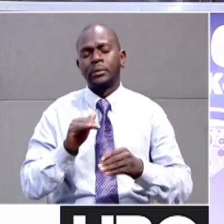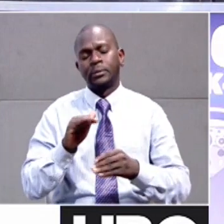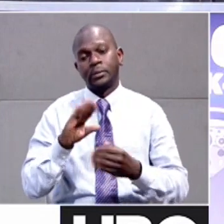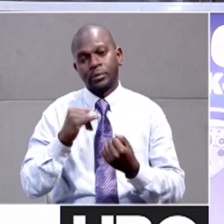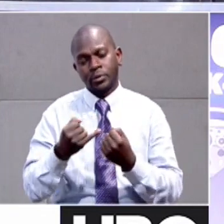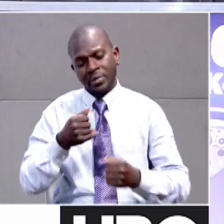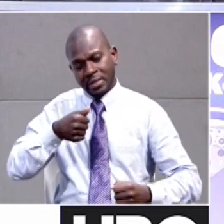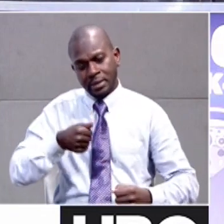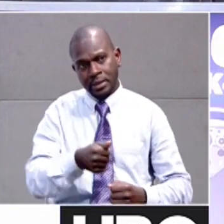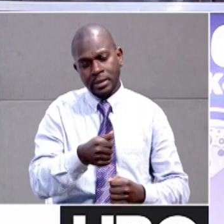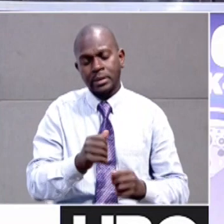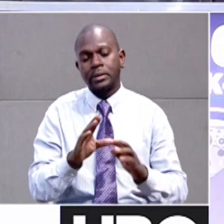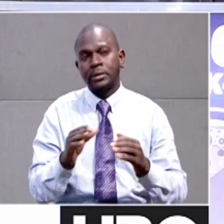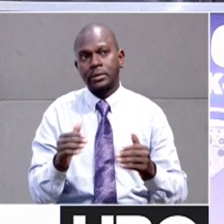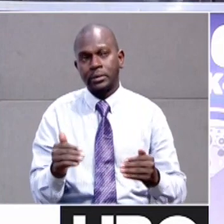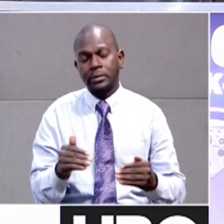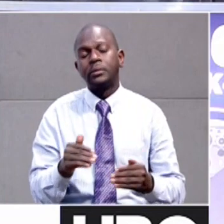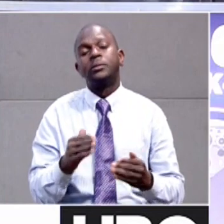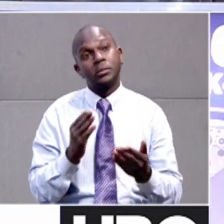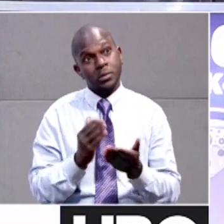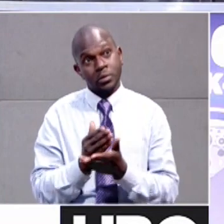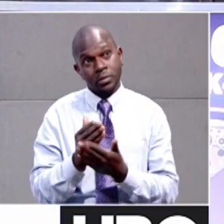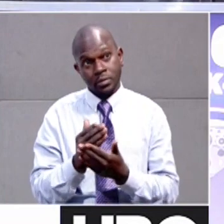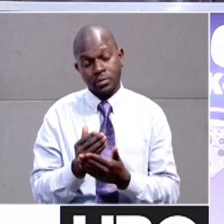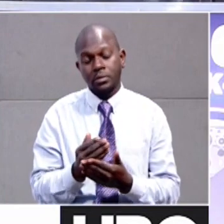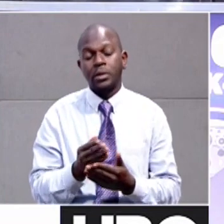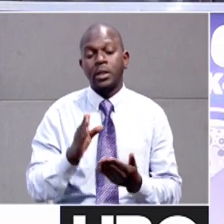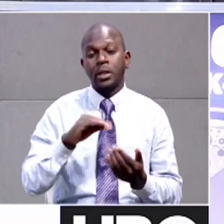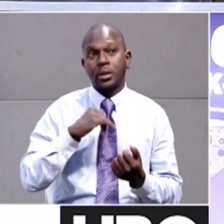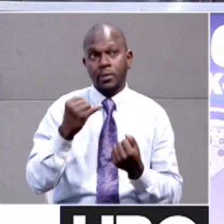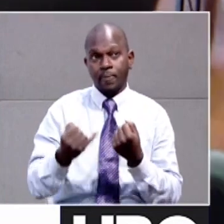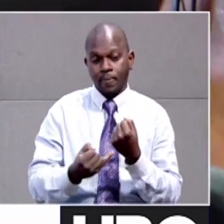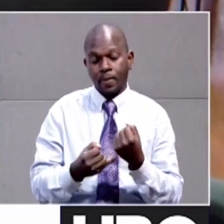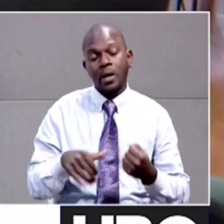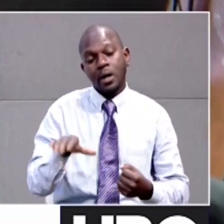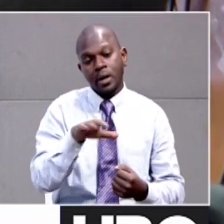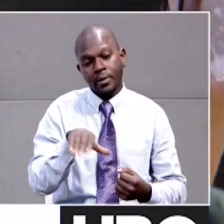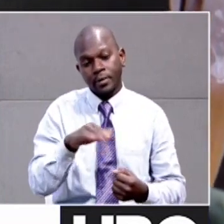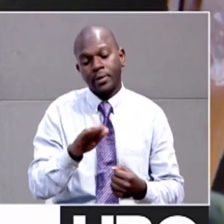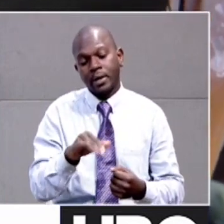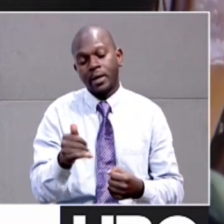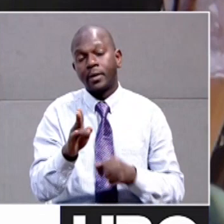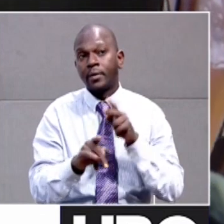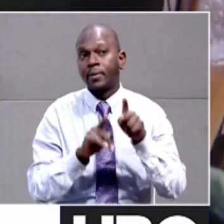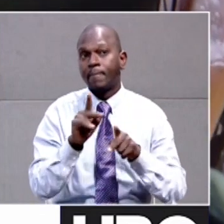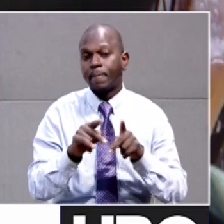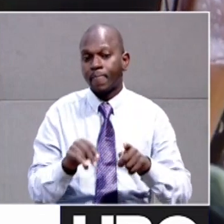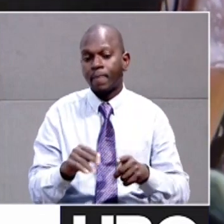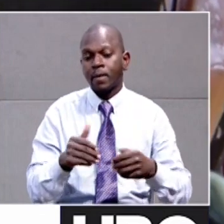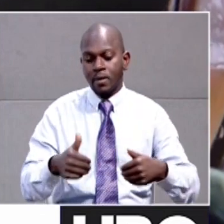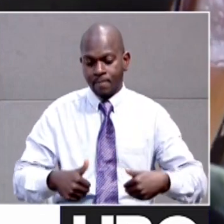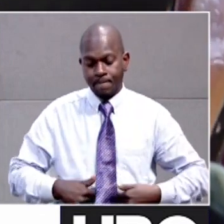by themselves. And I guarantee you, even they will create a job in their area for other people as well. From a